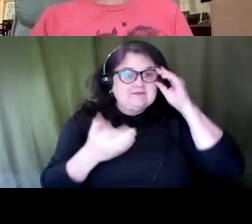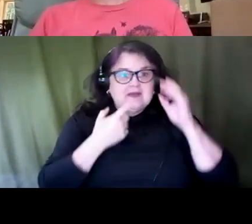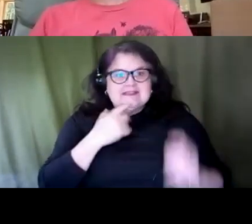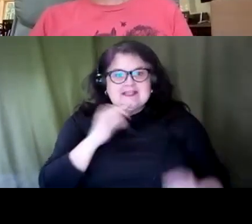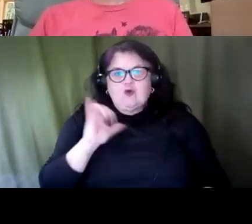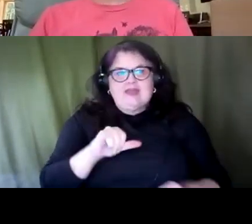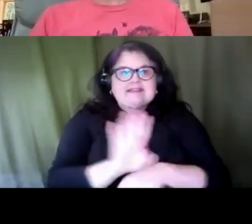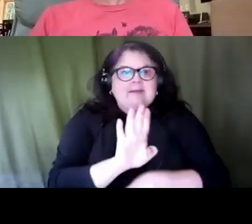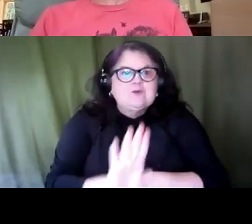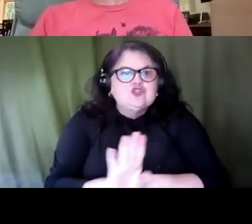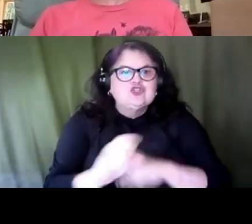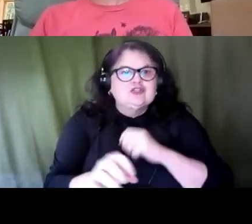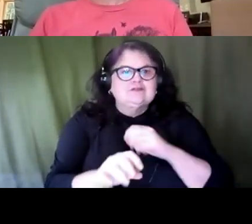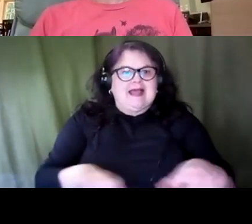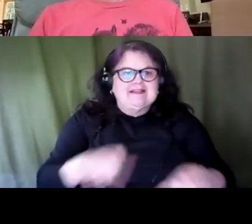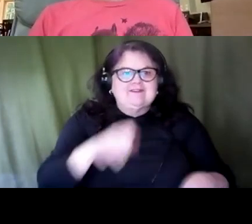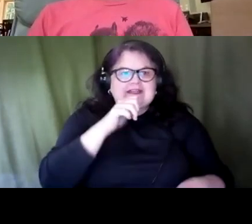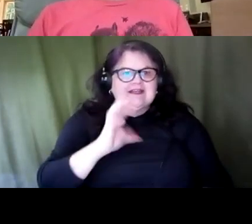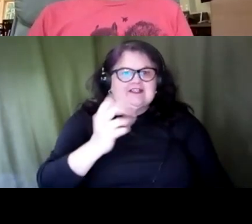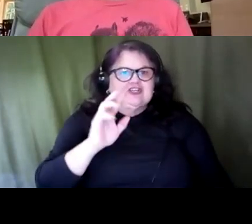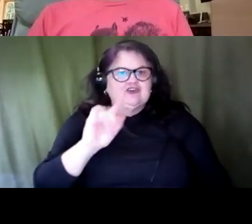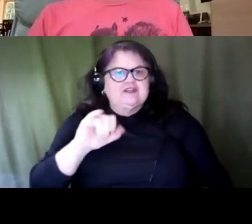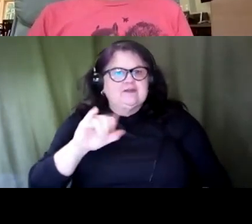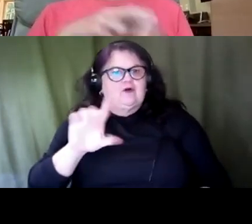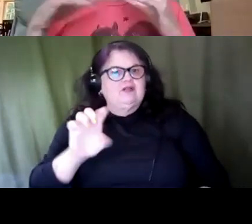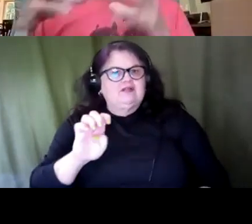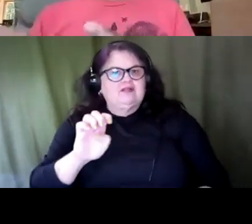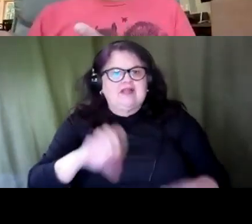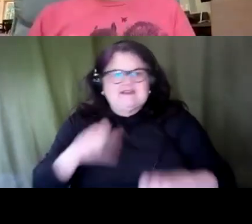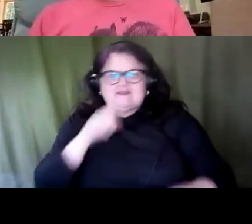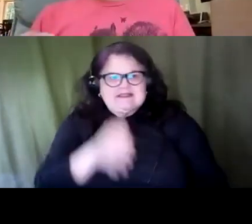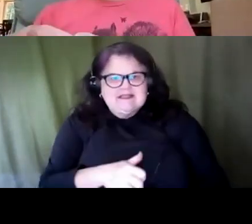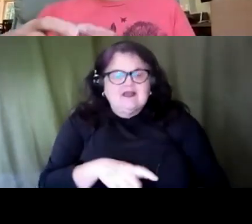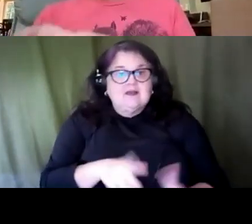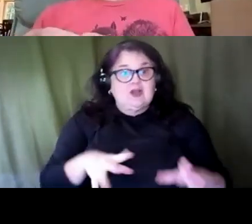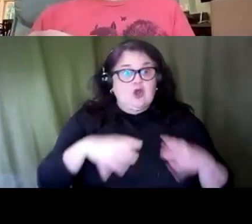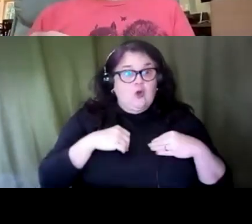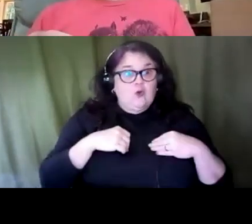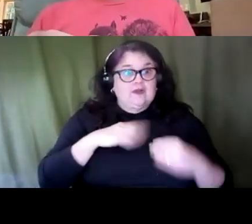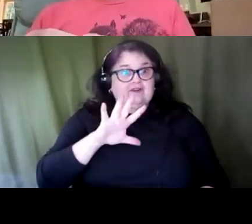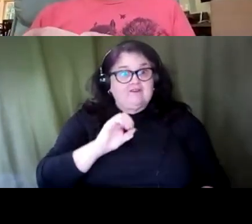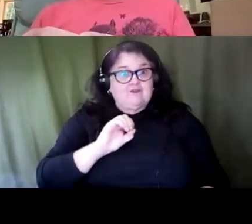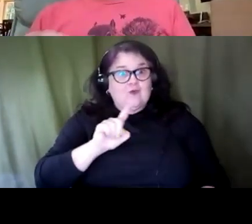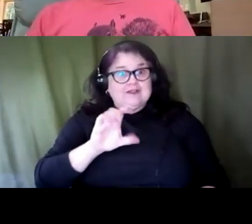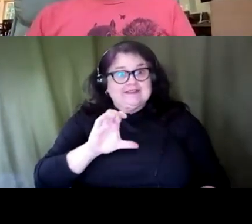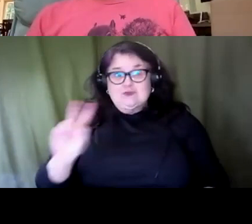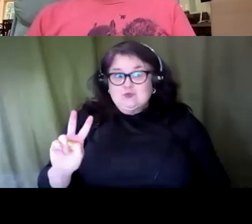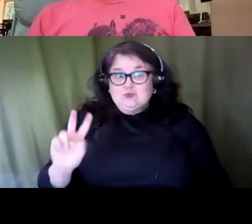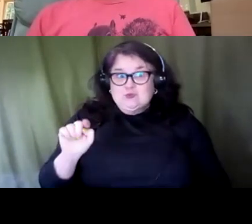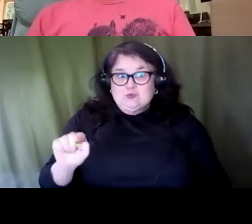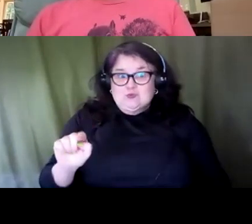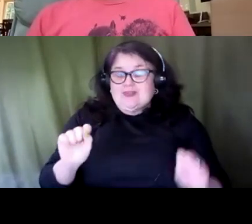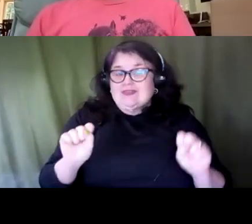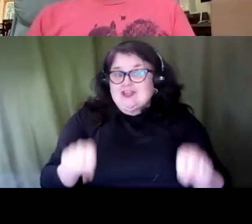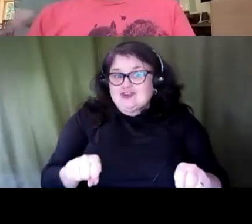commercial activity. That's not a charitable activity. But by owning it in a 501c2, they could, in